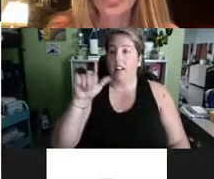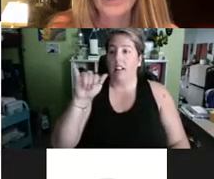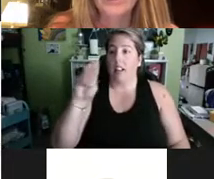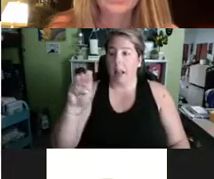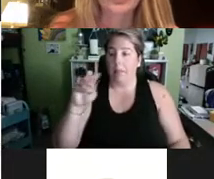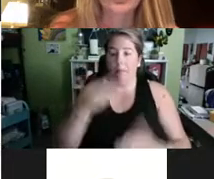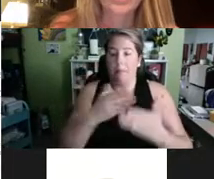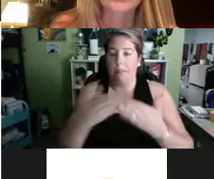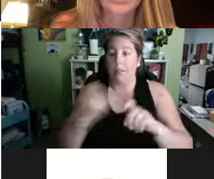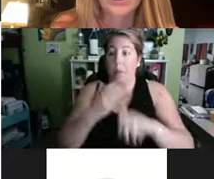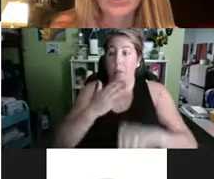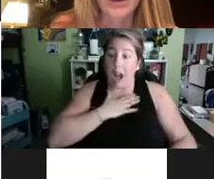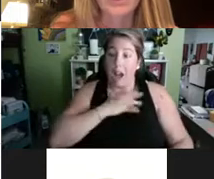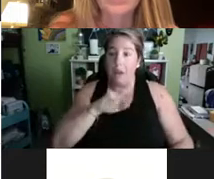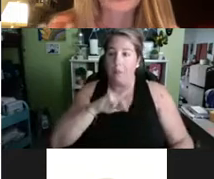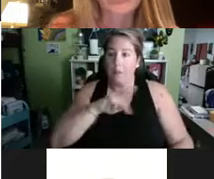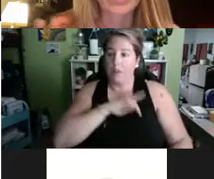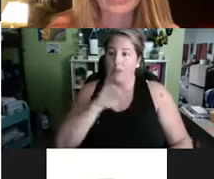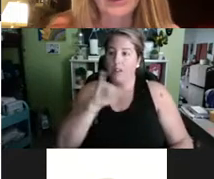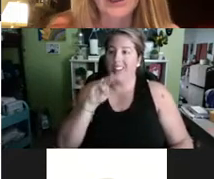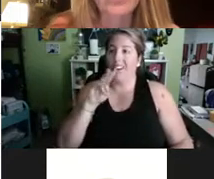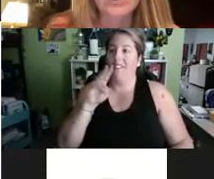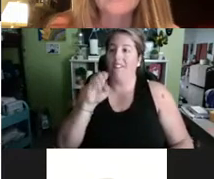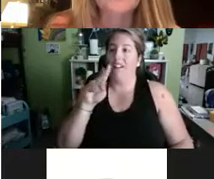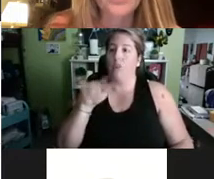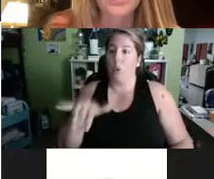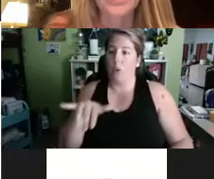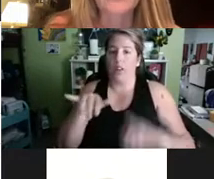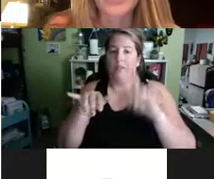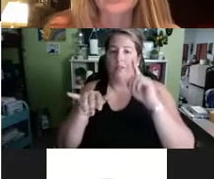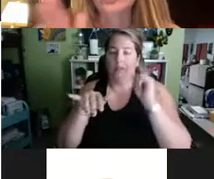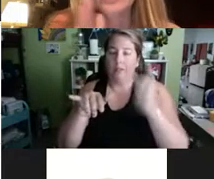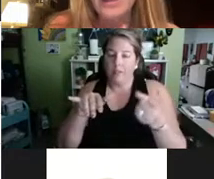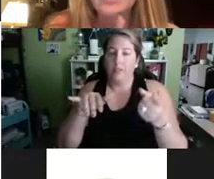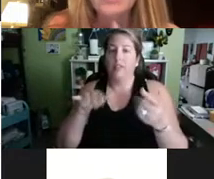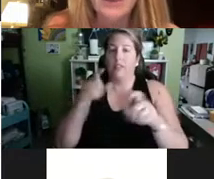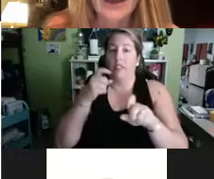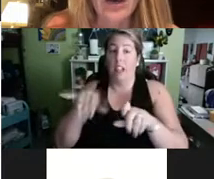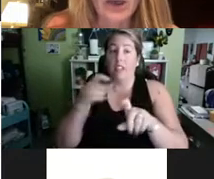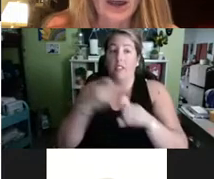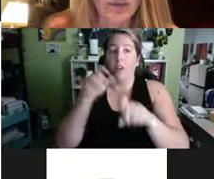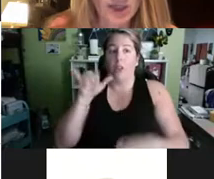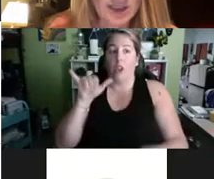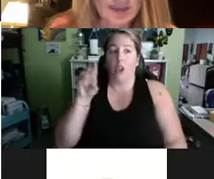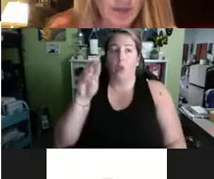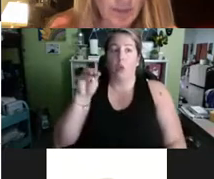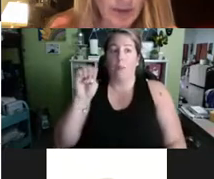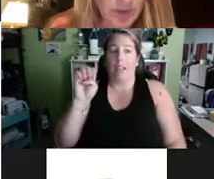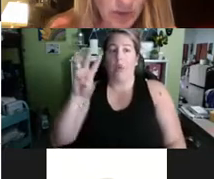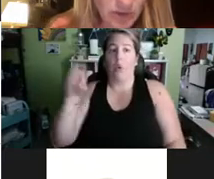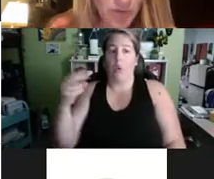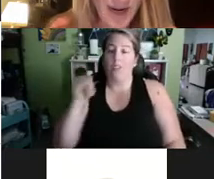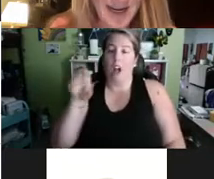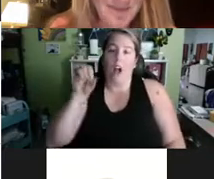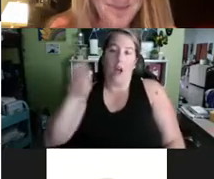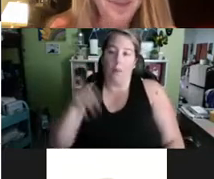you would go back and because you get an email saying people had claimed, and then you could send out an invoice. But I'm